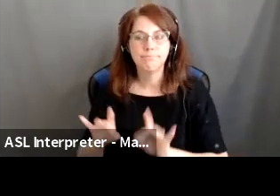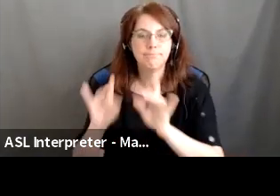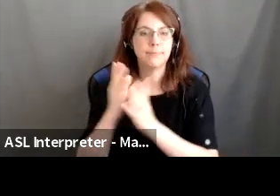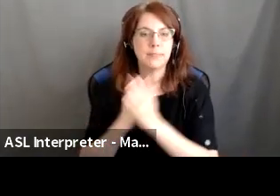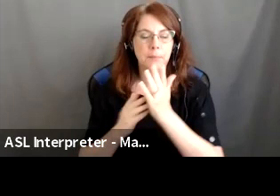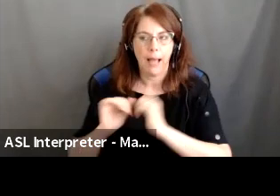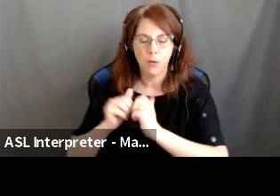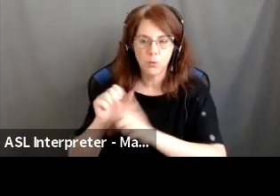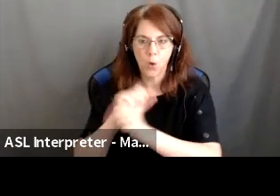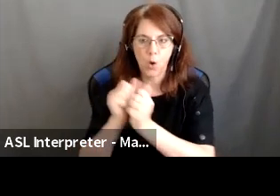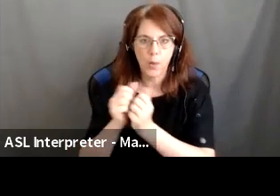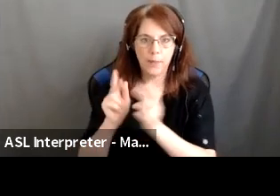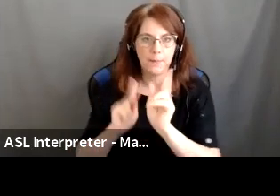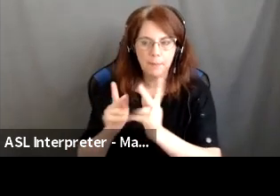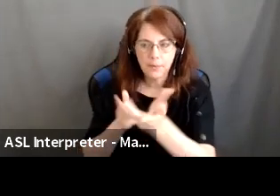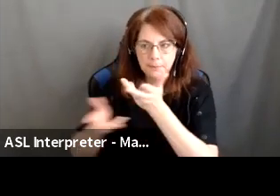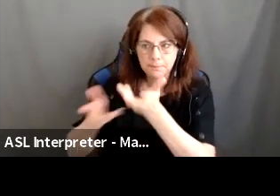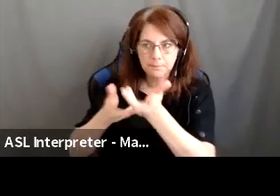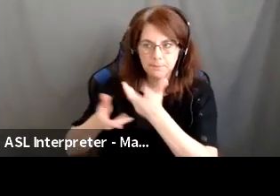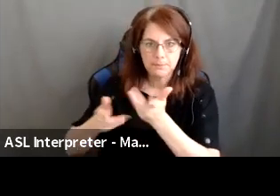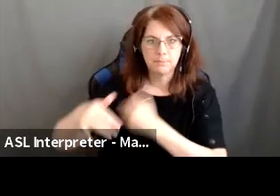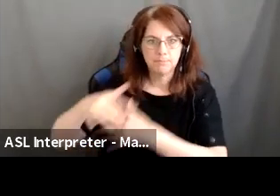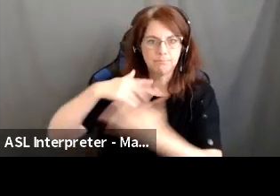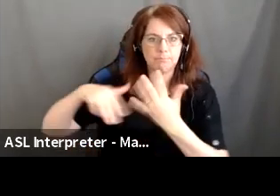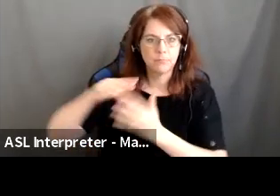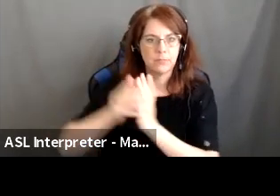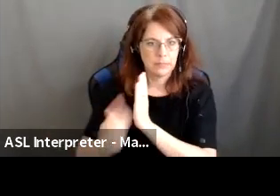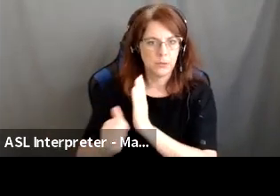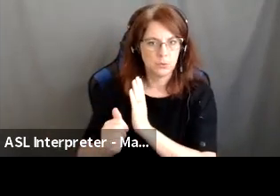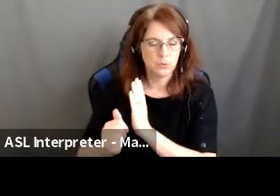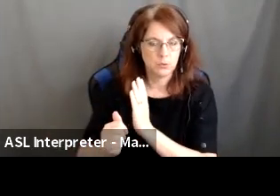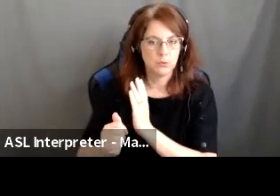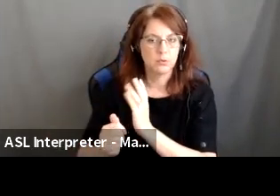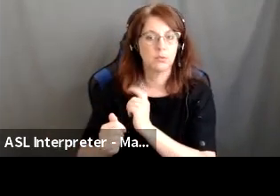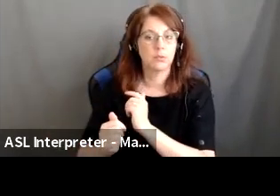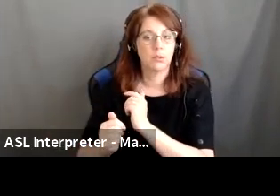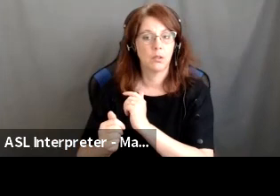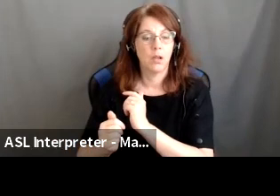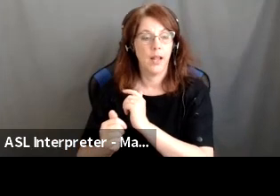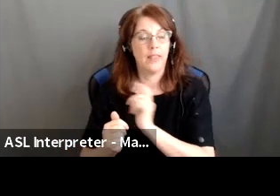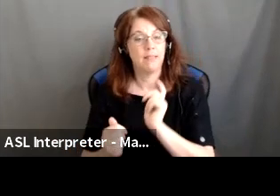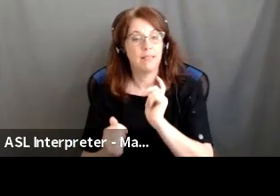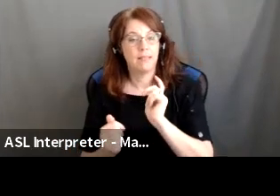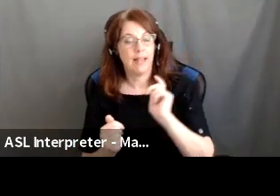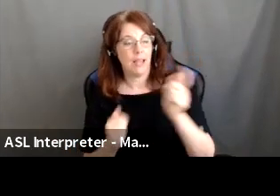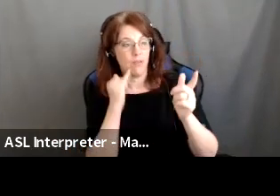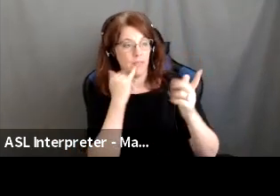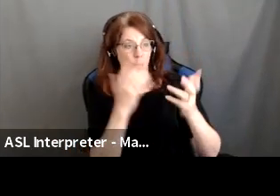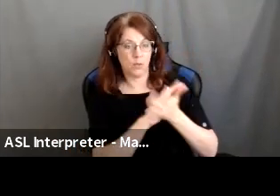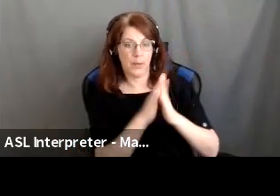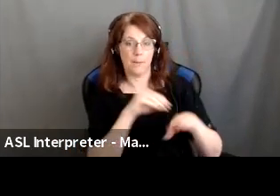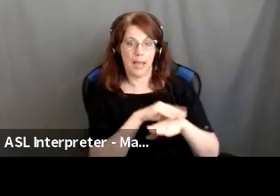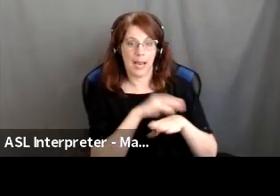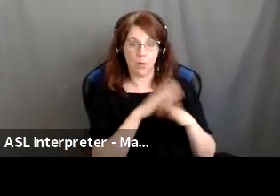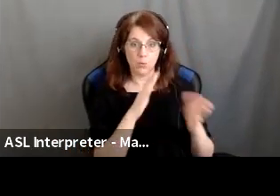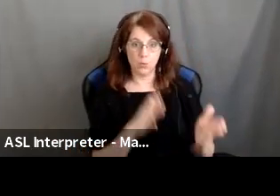those interpersonal skills and work on those. But maybe if they want to become a counselor to help other people with